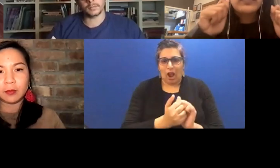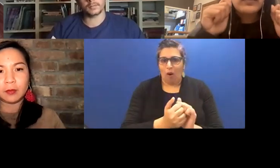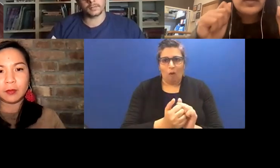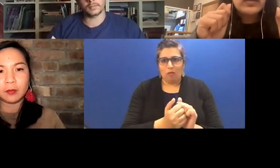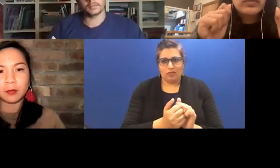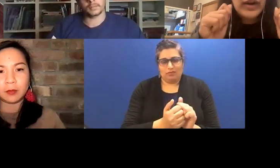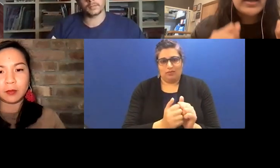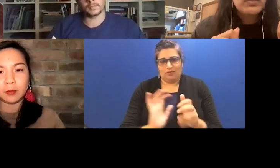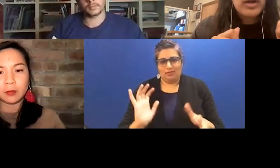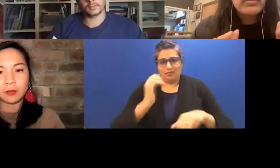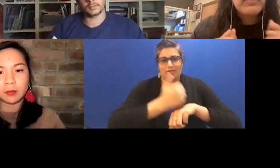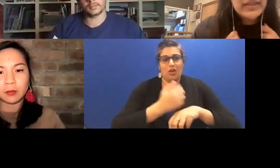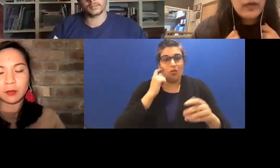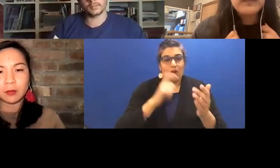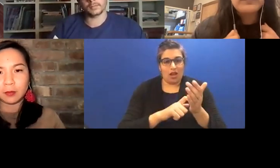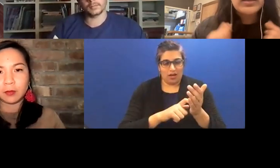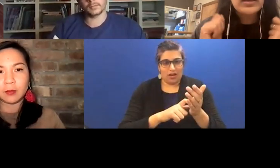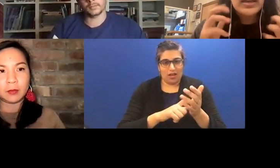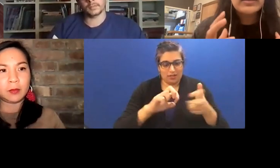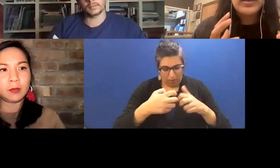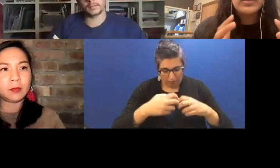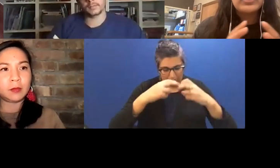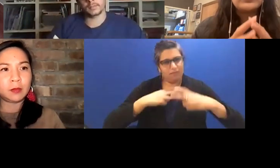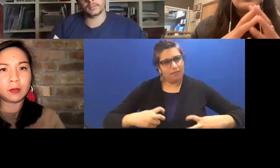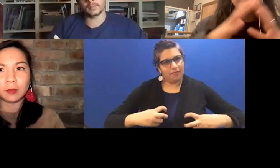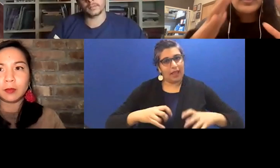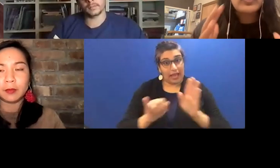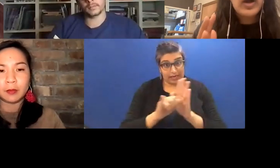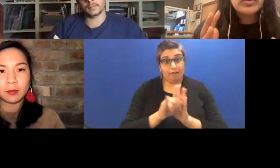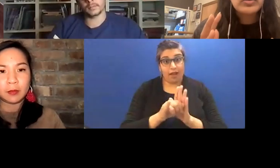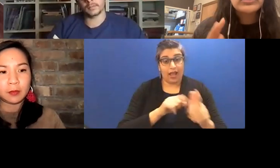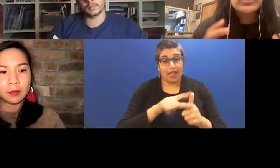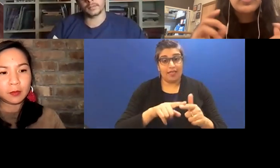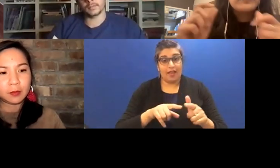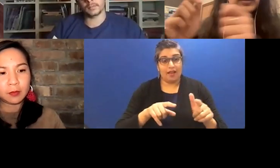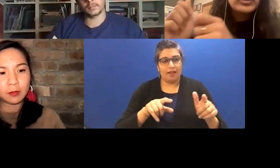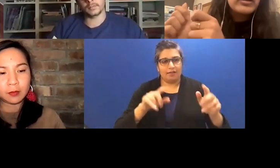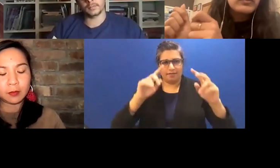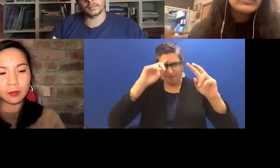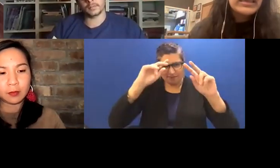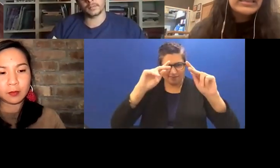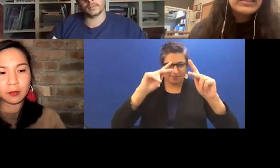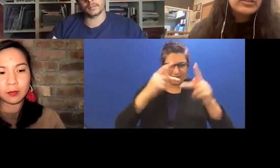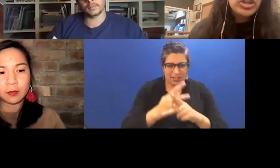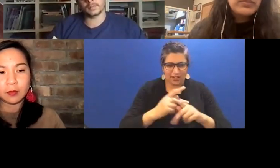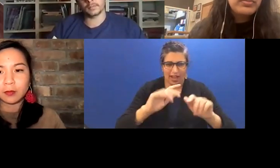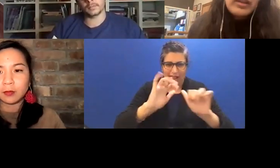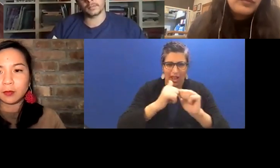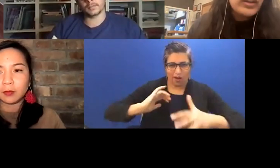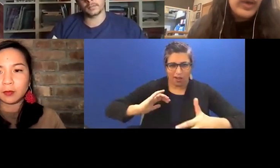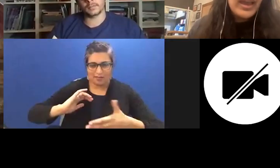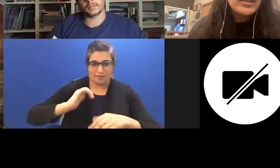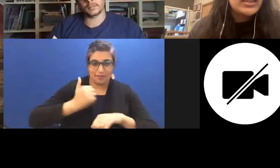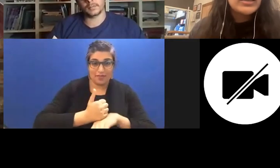like recognizing the problem in myself, identifying it, finding the contours, figuring out a really easy and cheap